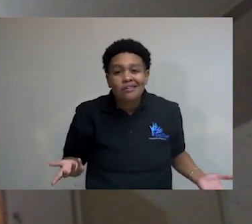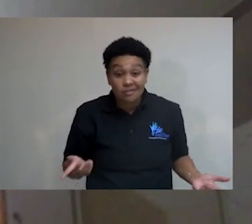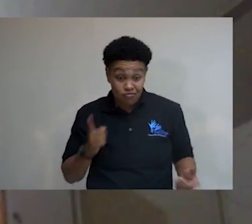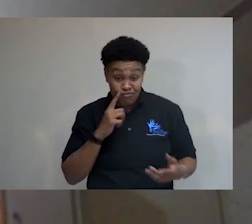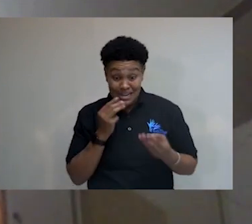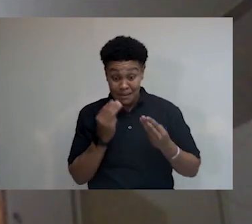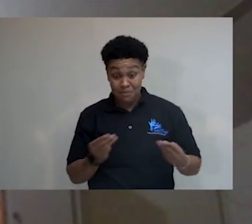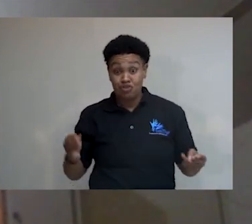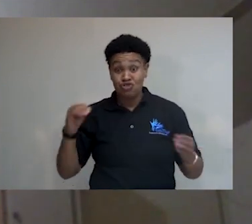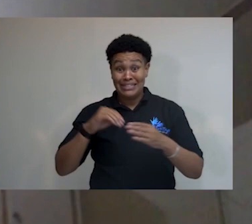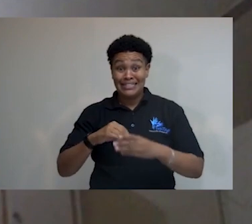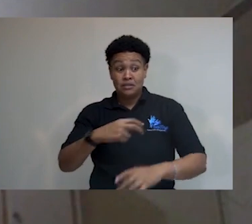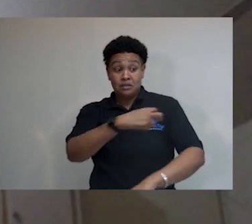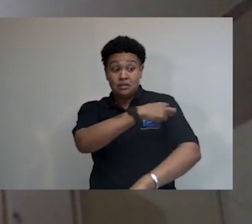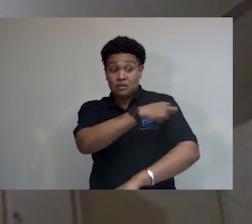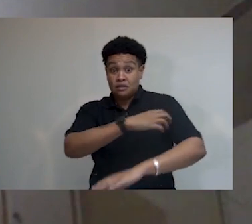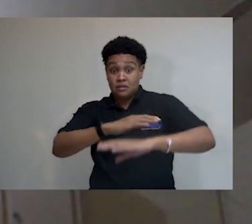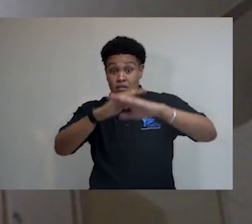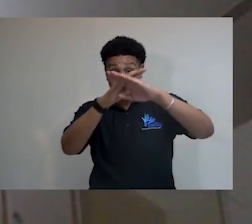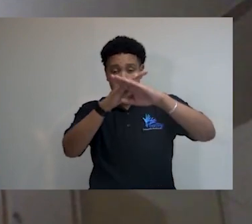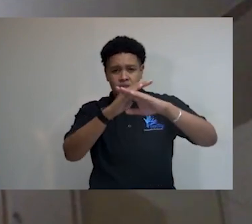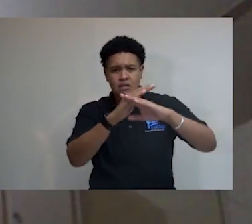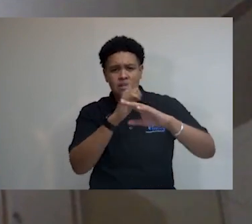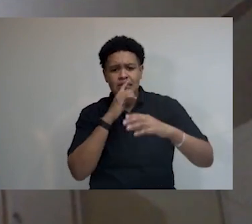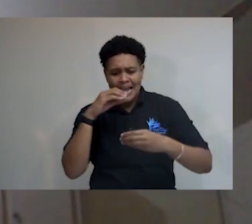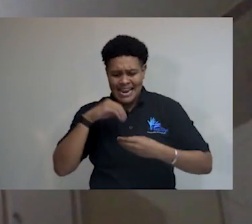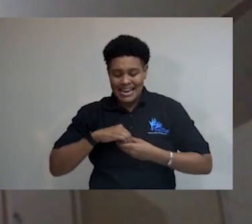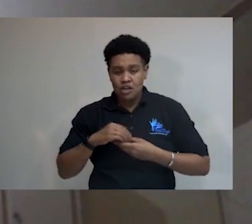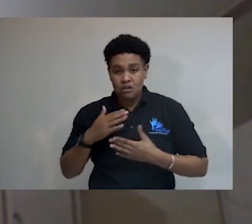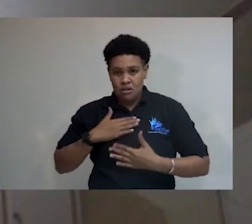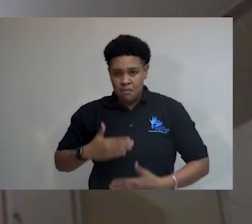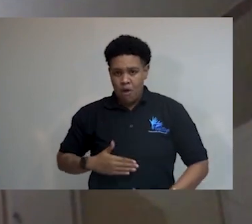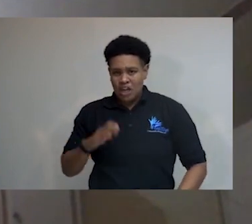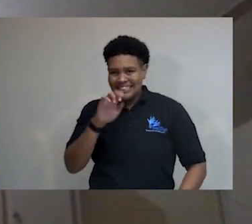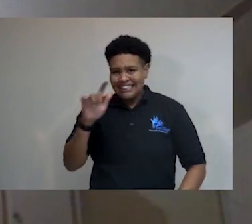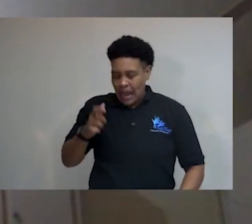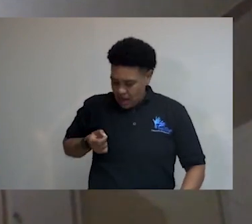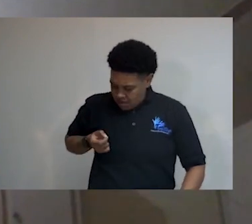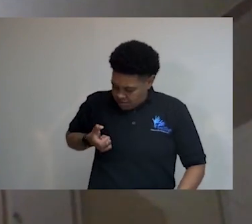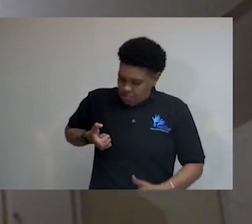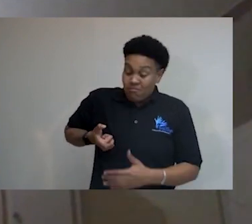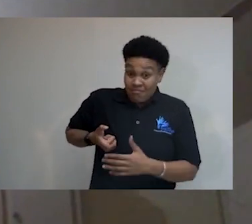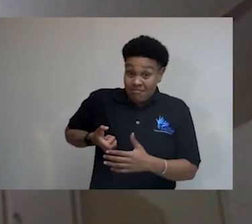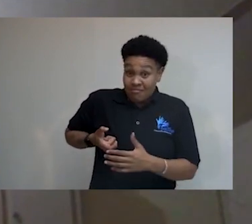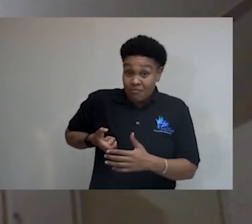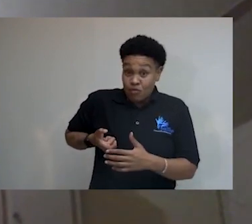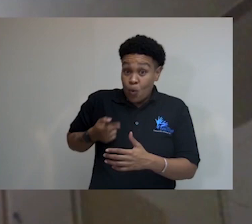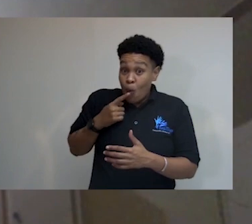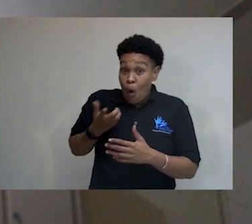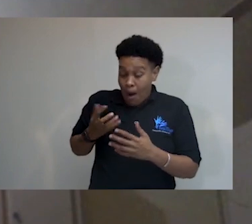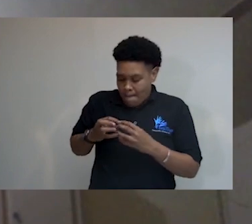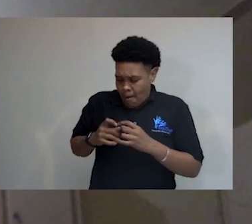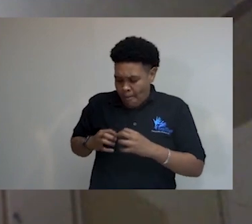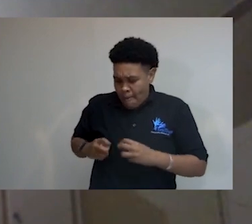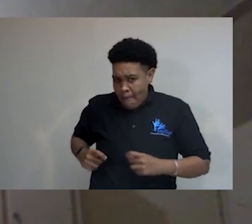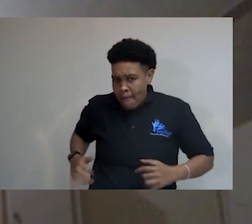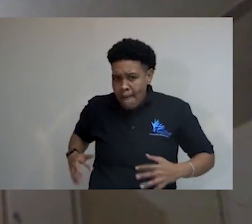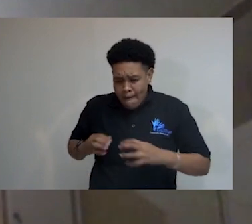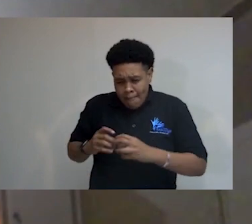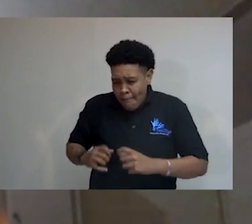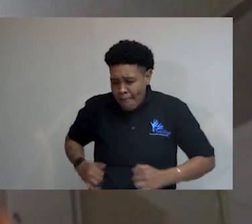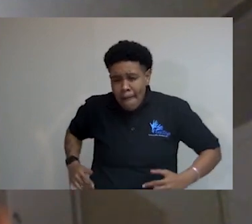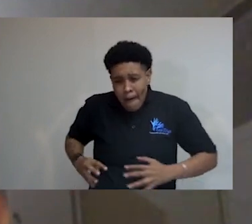the vaccine that goes into the cells is rapidly broken down